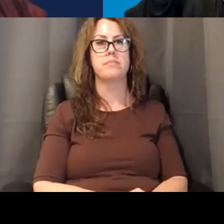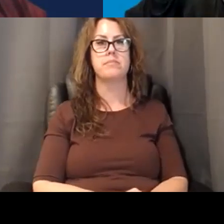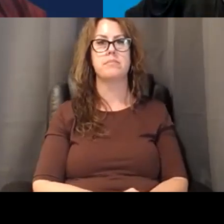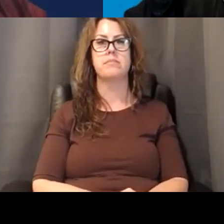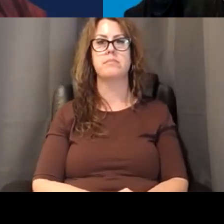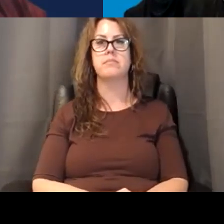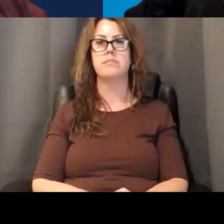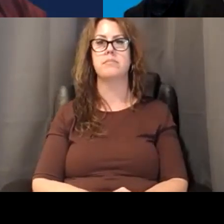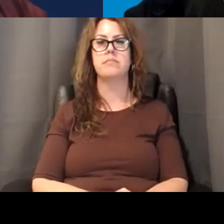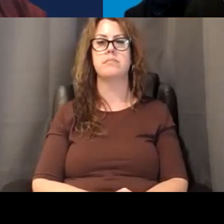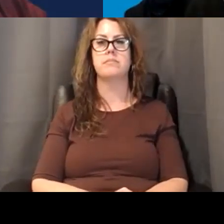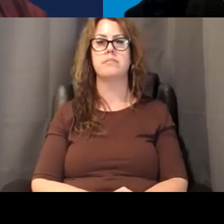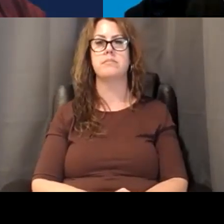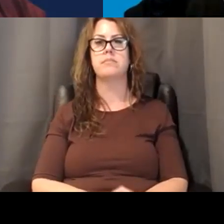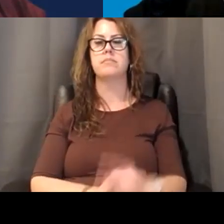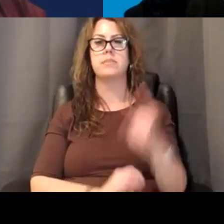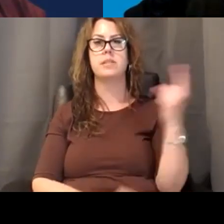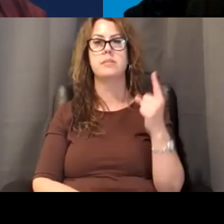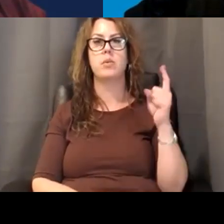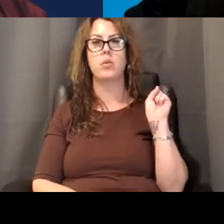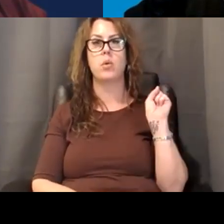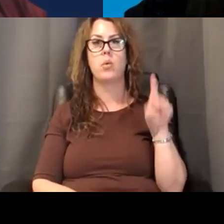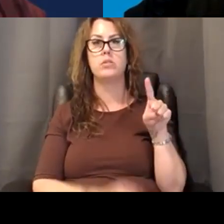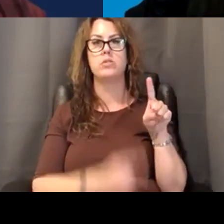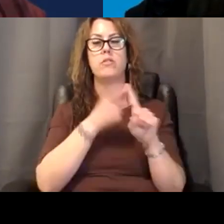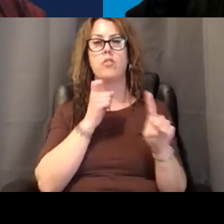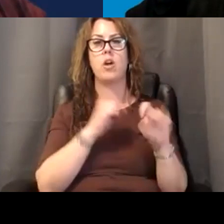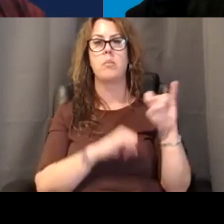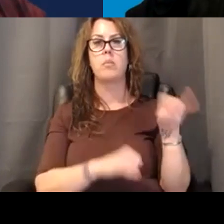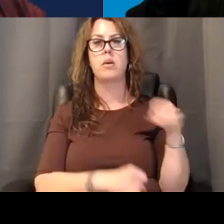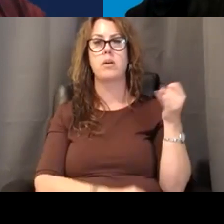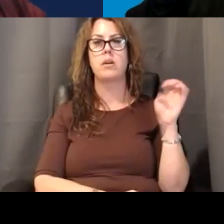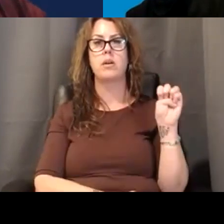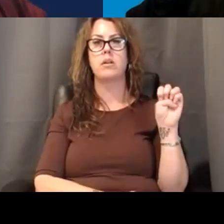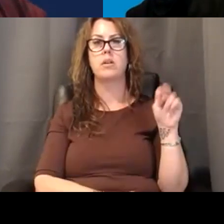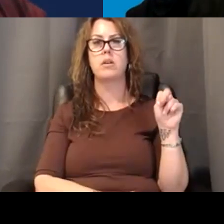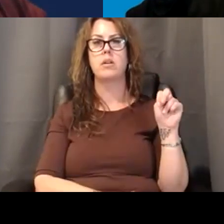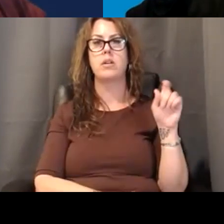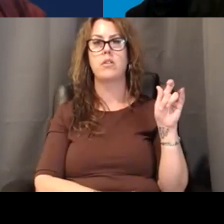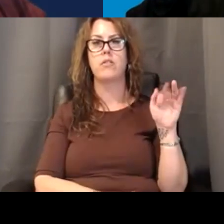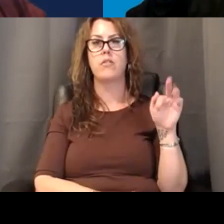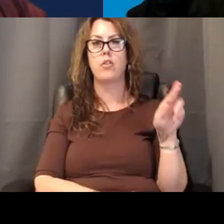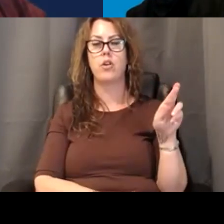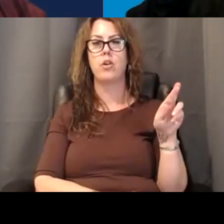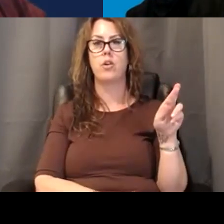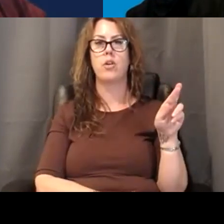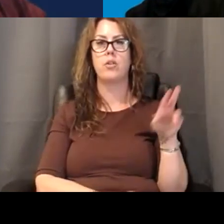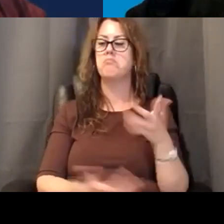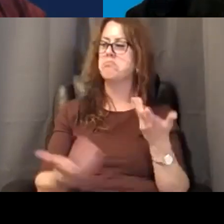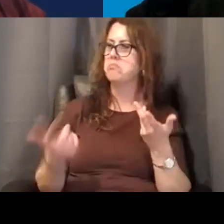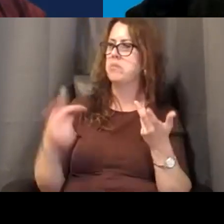So there is a question from Jennifer who asks, how do you suggest an agency or county get started on this